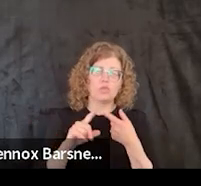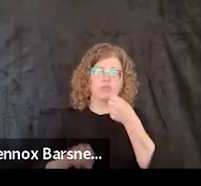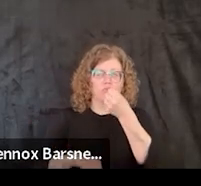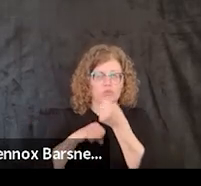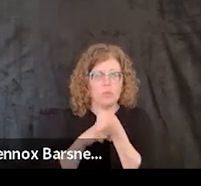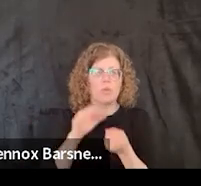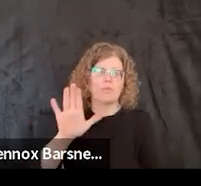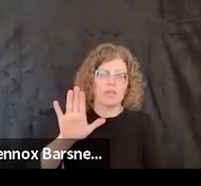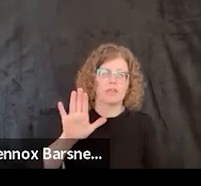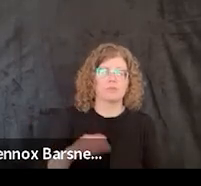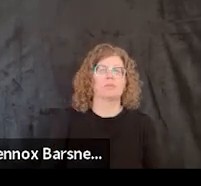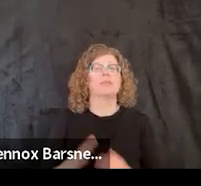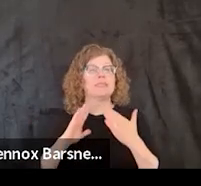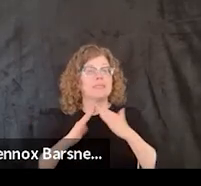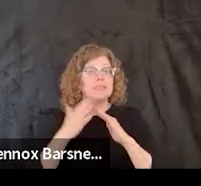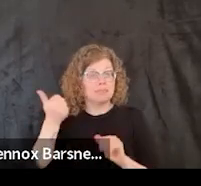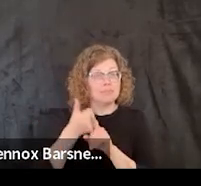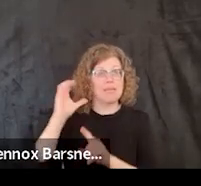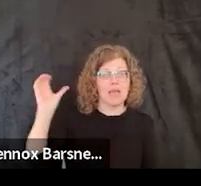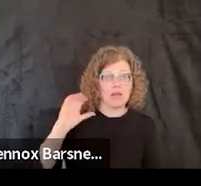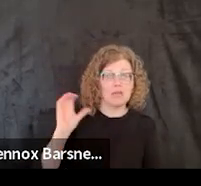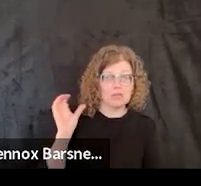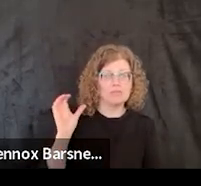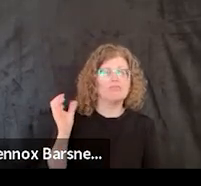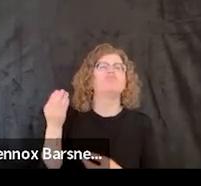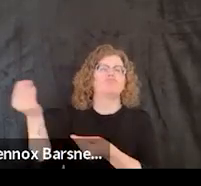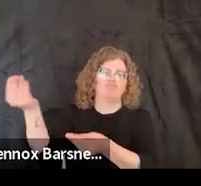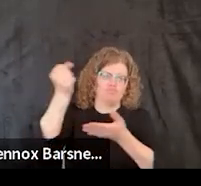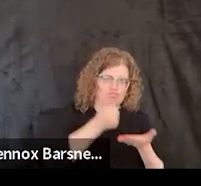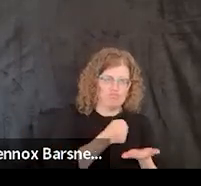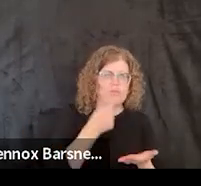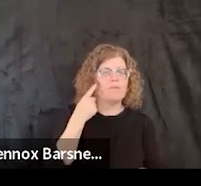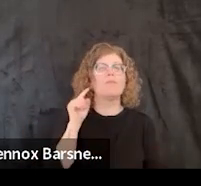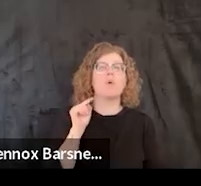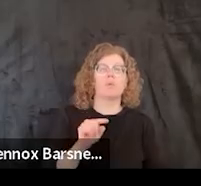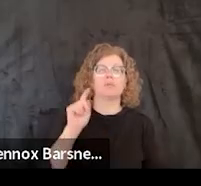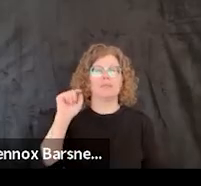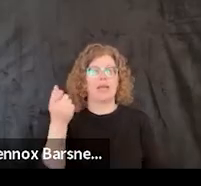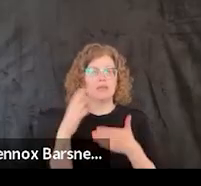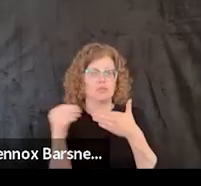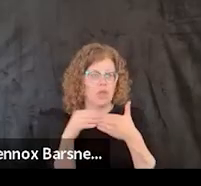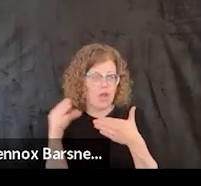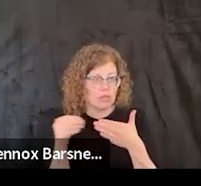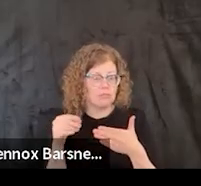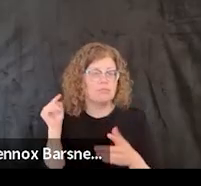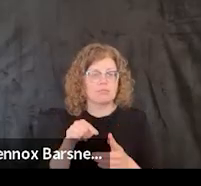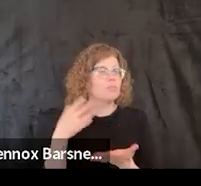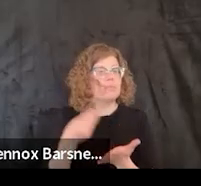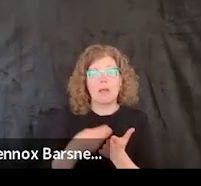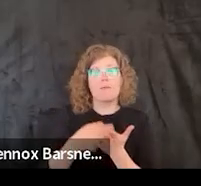of Calgary to steward public tax dollars for the public good for the benefit of all